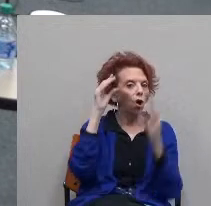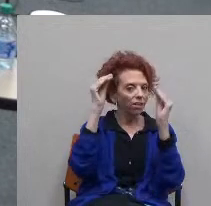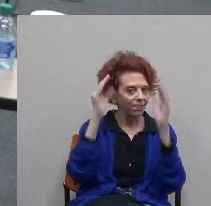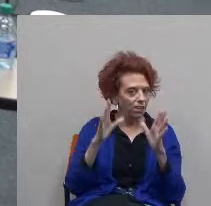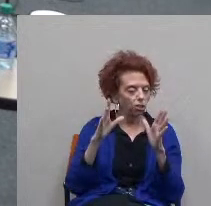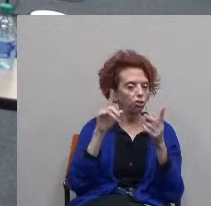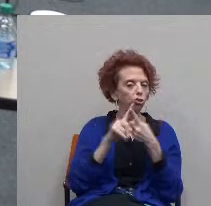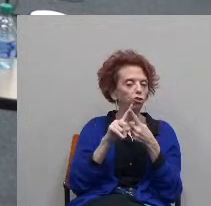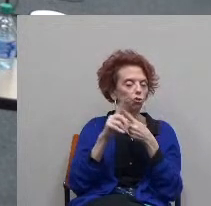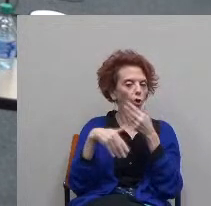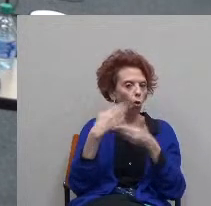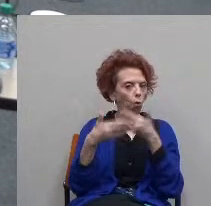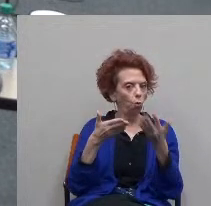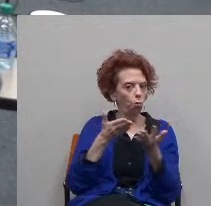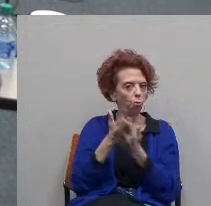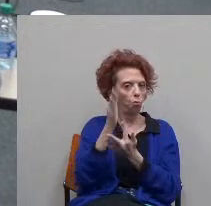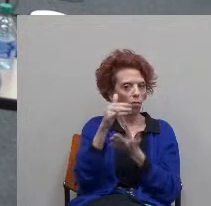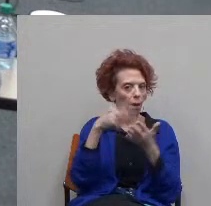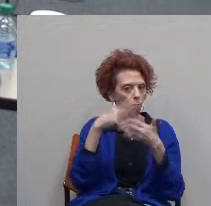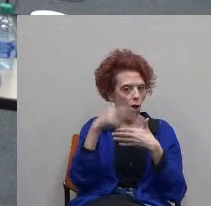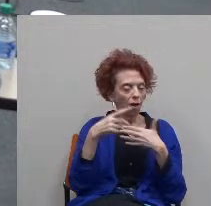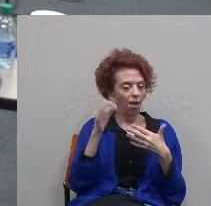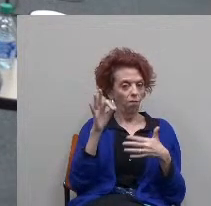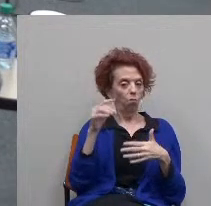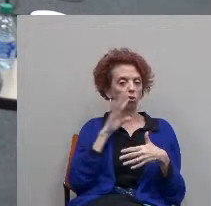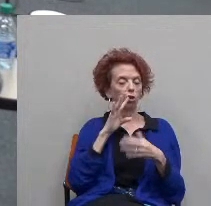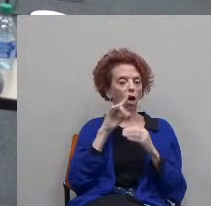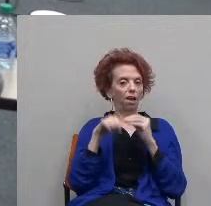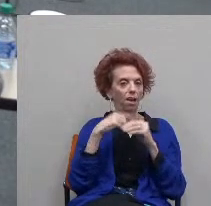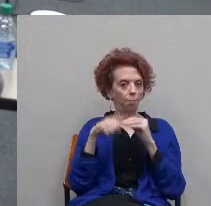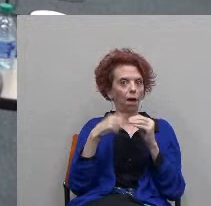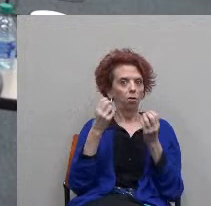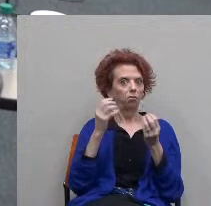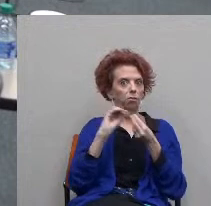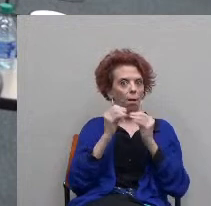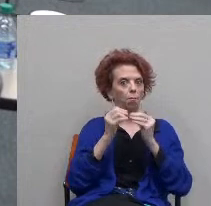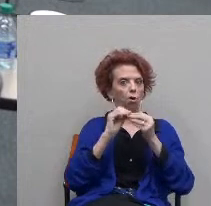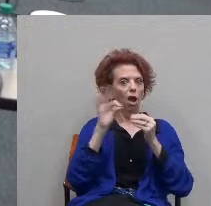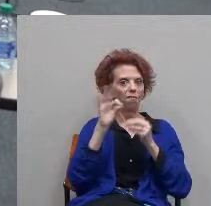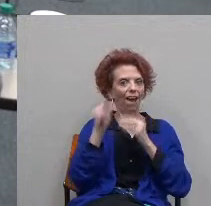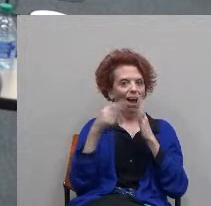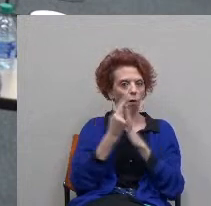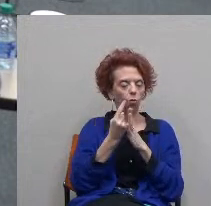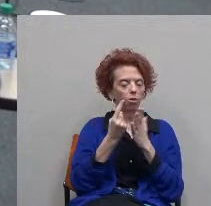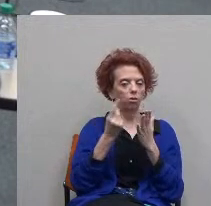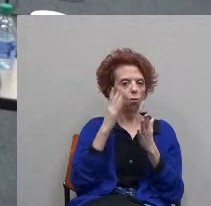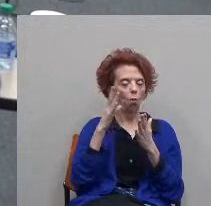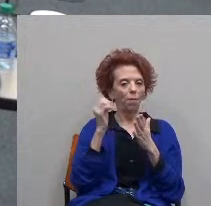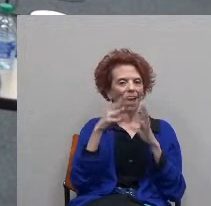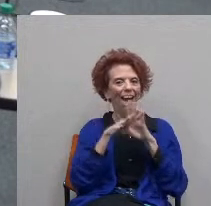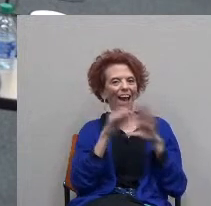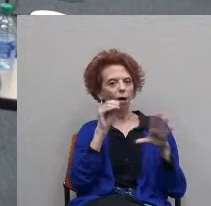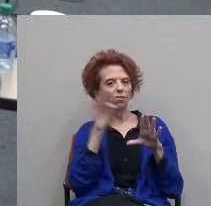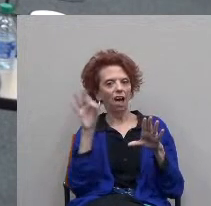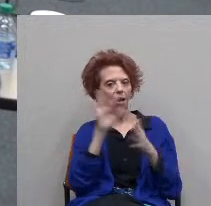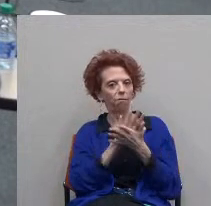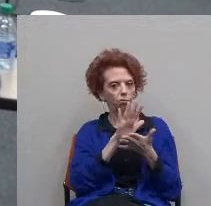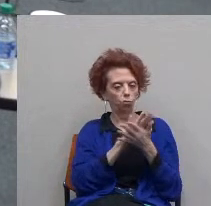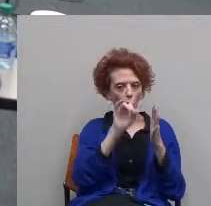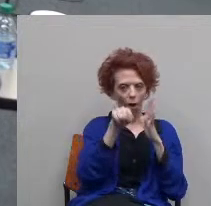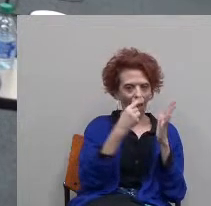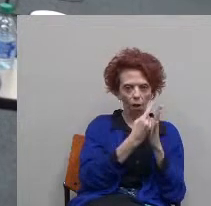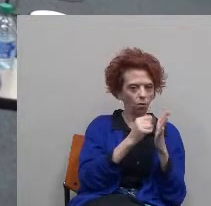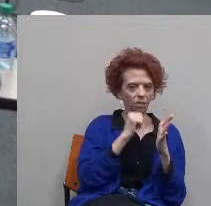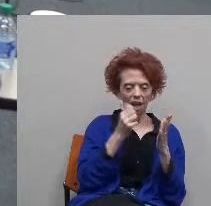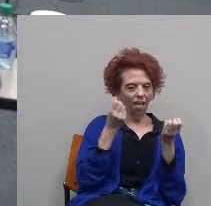teachers to go through this program? Because I'm presuming if we're talking those numbers of hours, it's going to be outside of school hours because